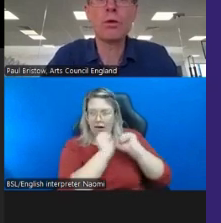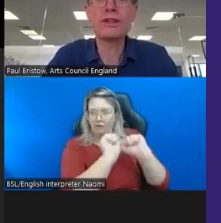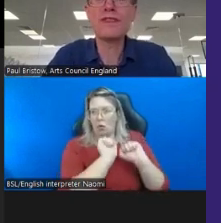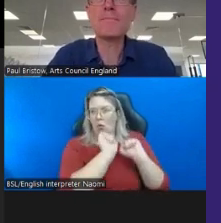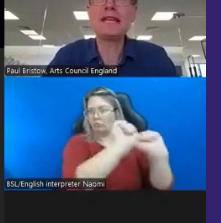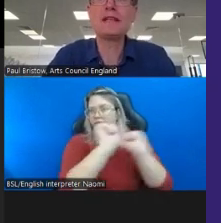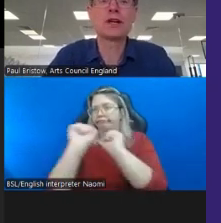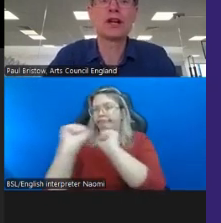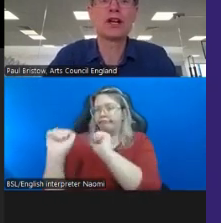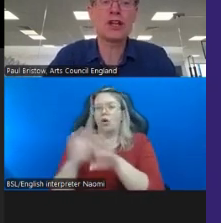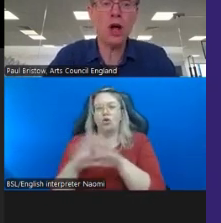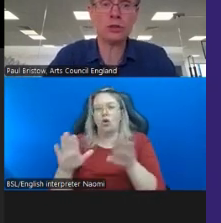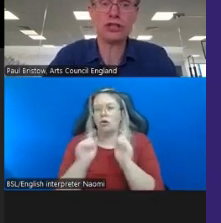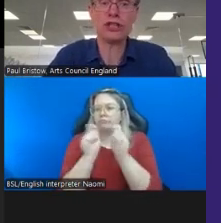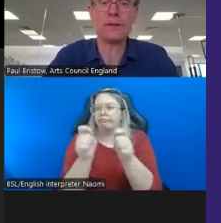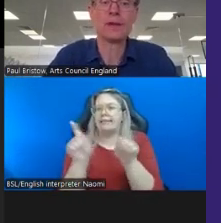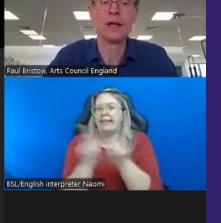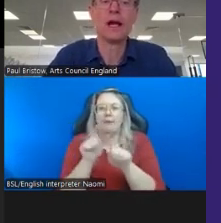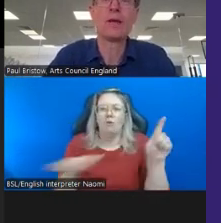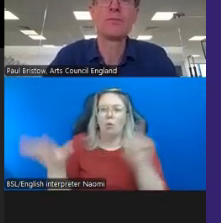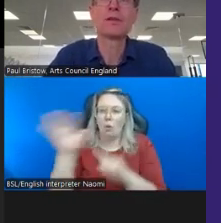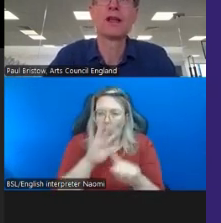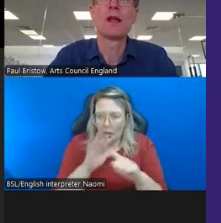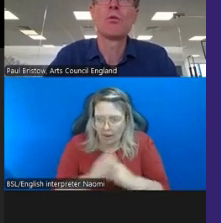So what did that mean for culture?